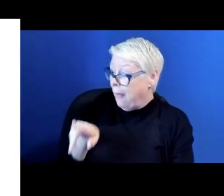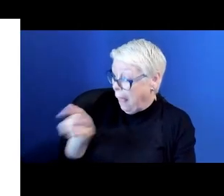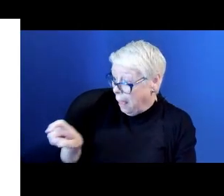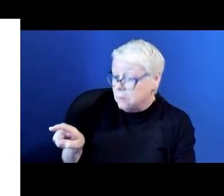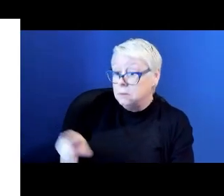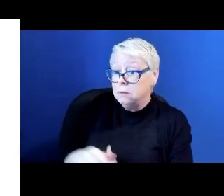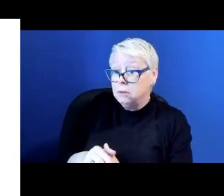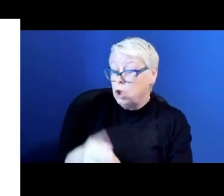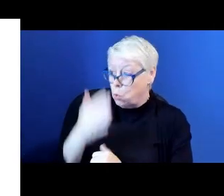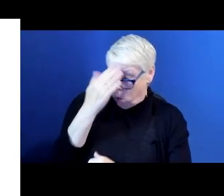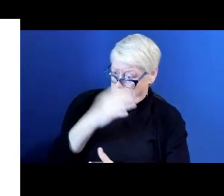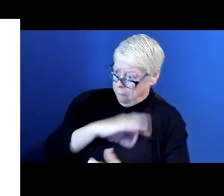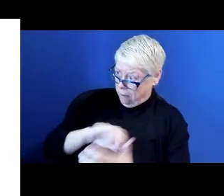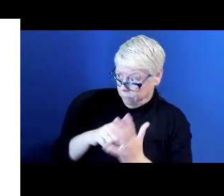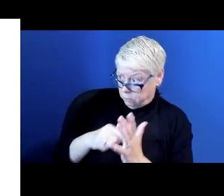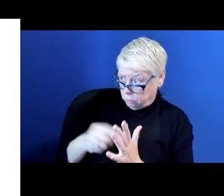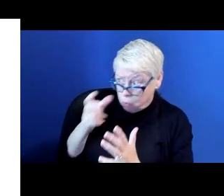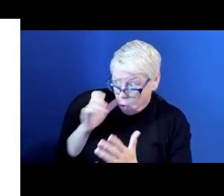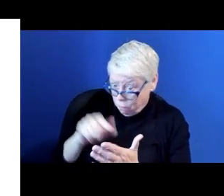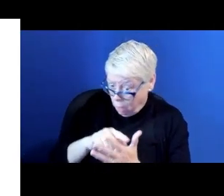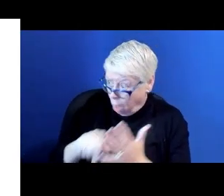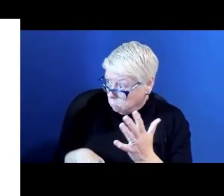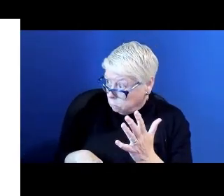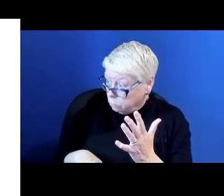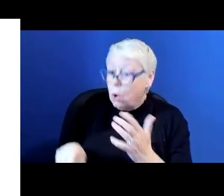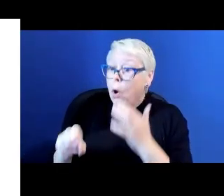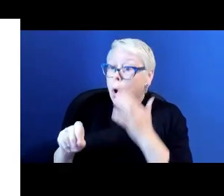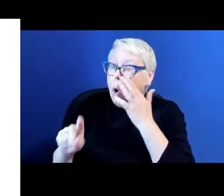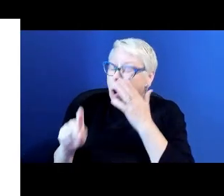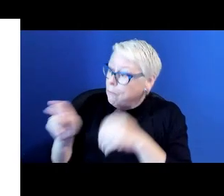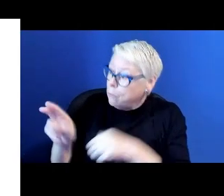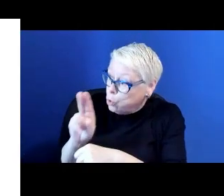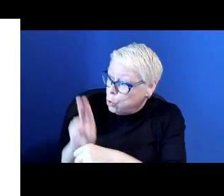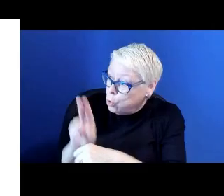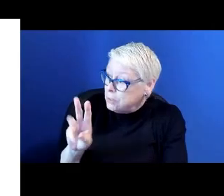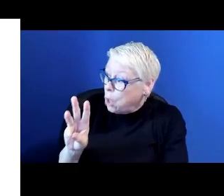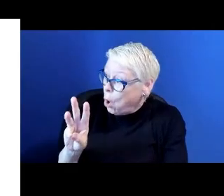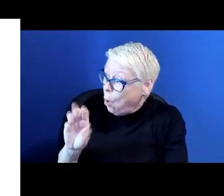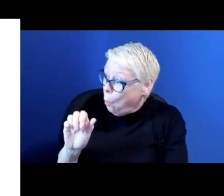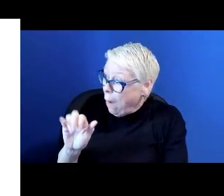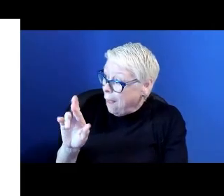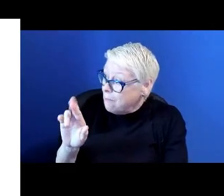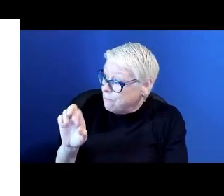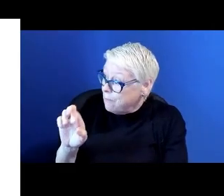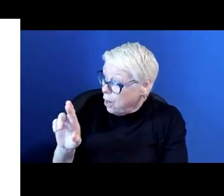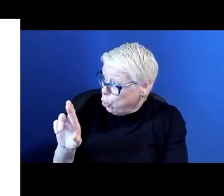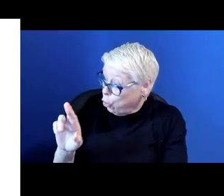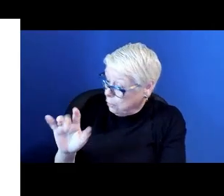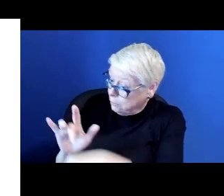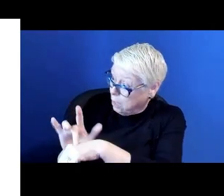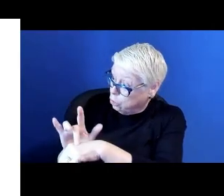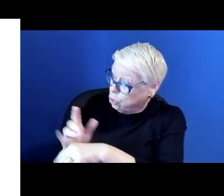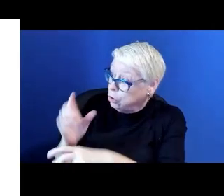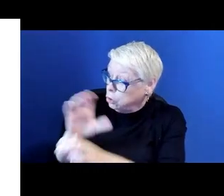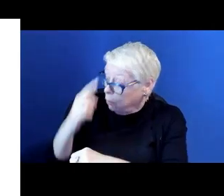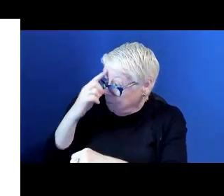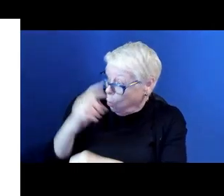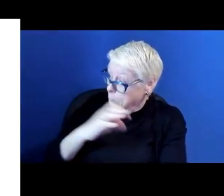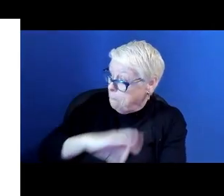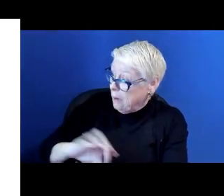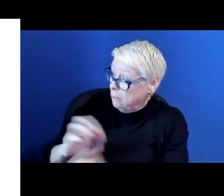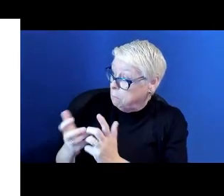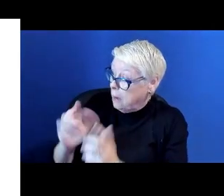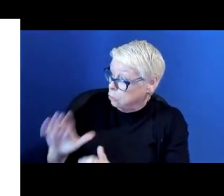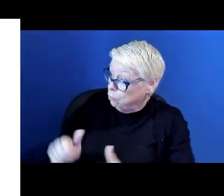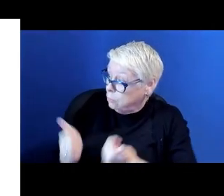certain benefits or using the benefits Wayfinder to identify potential benefits they're eligible for. The